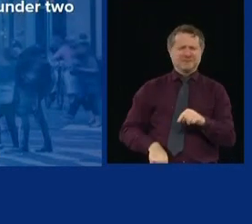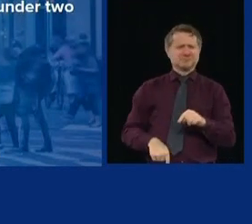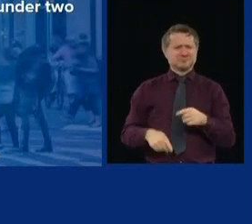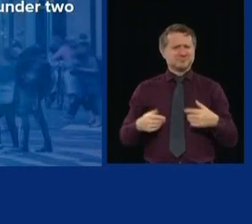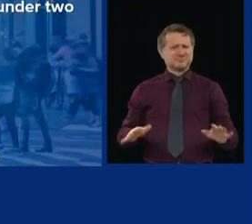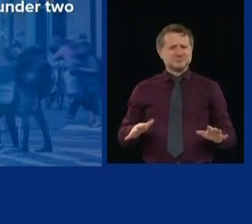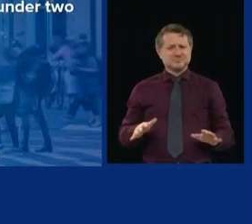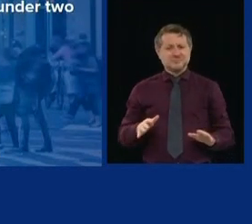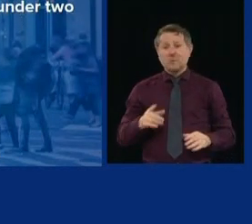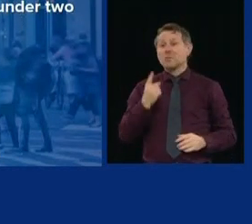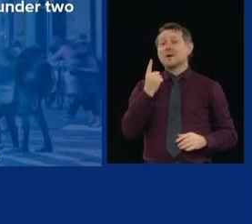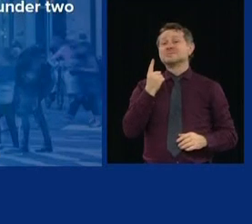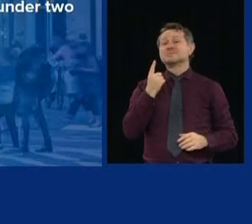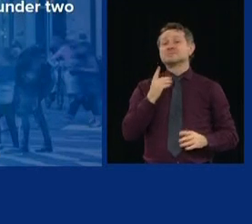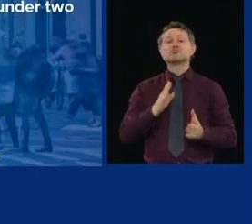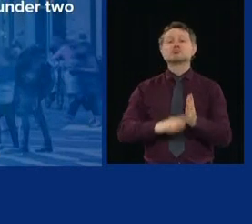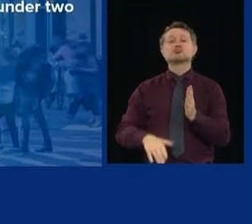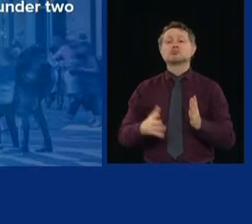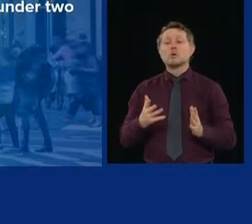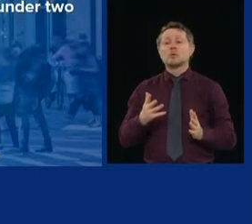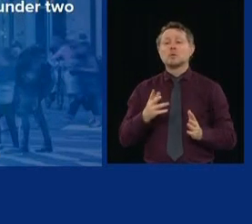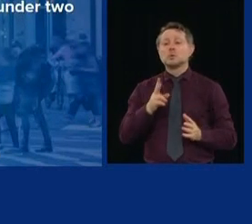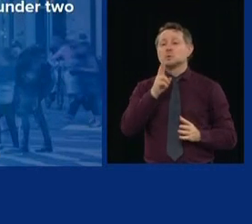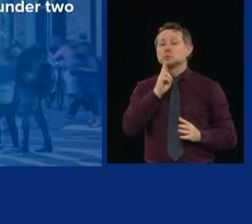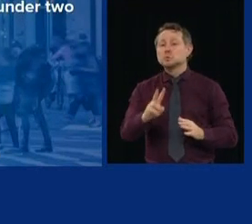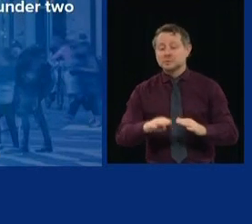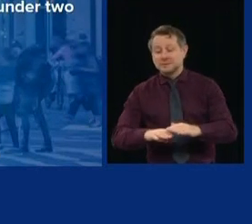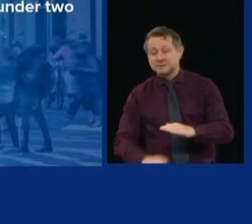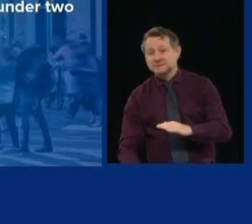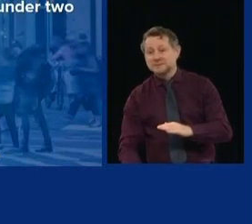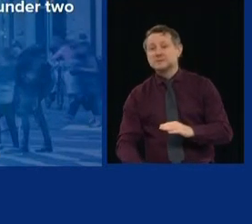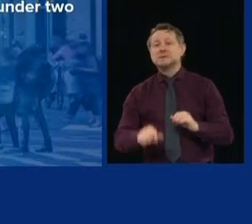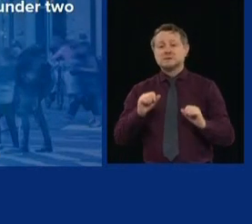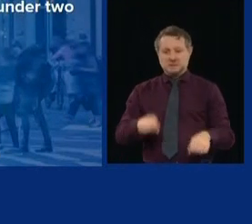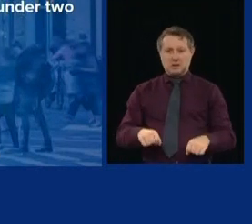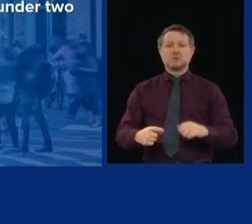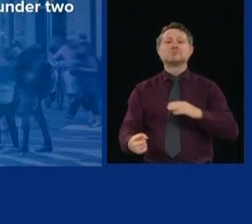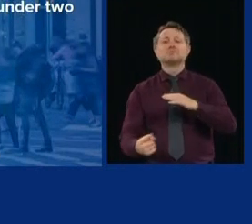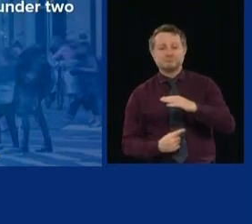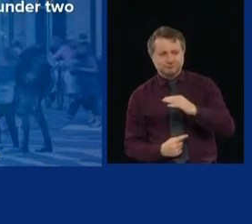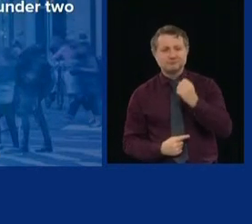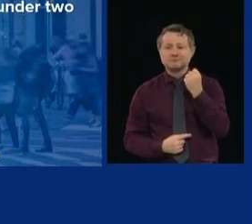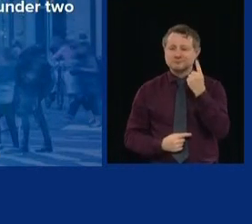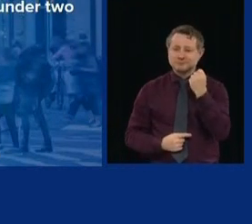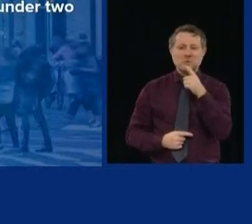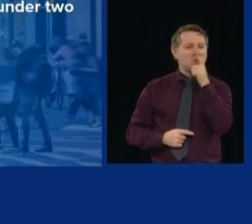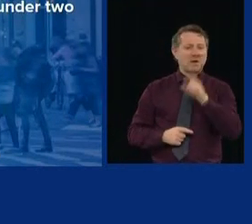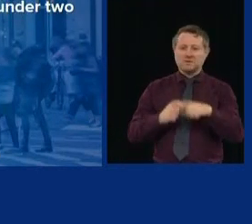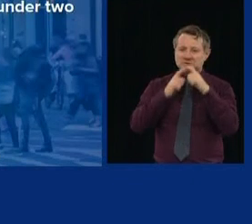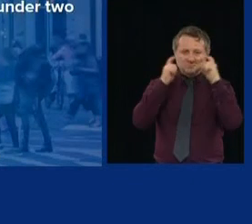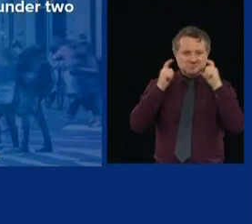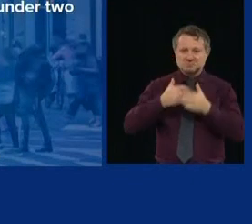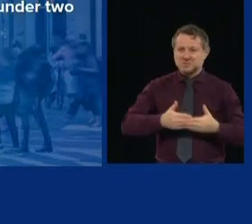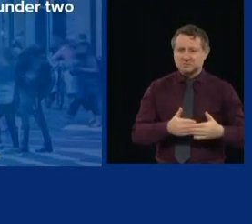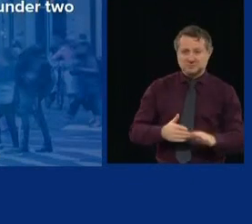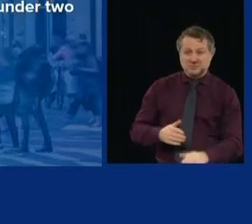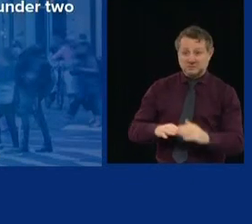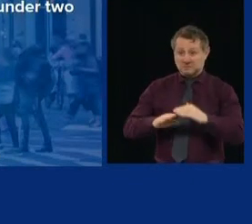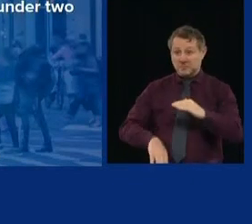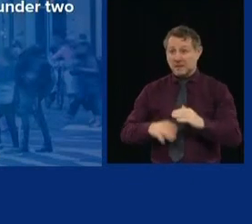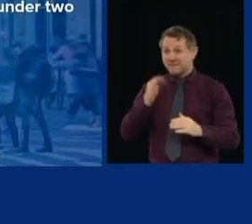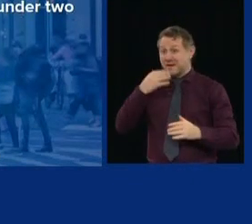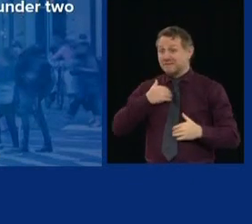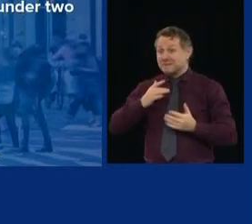2 years old, or some people for medical reasons can't wear a mask. In a construction or